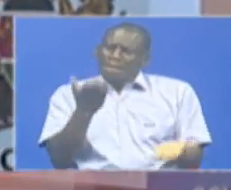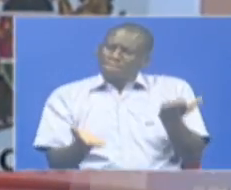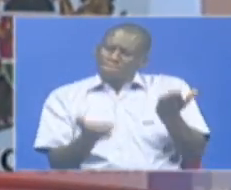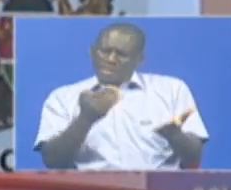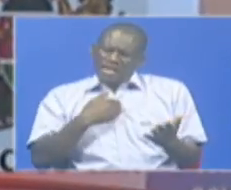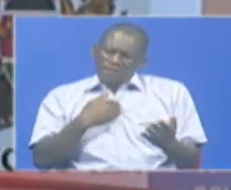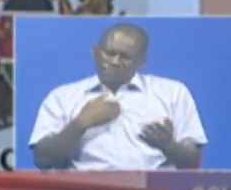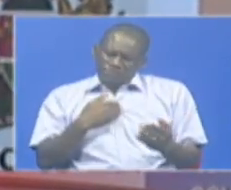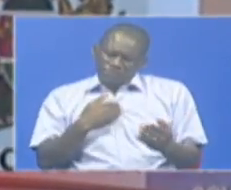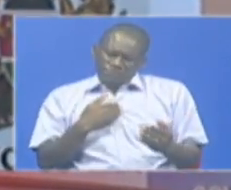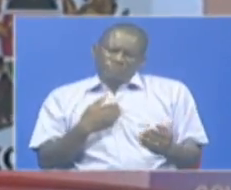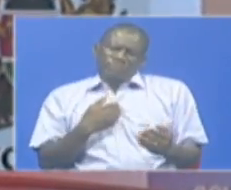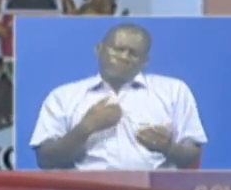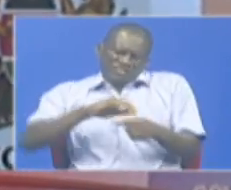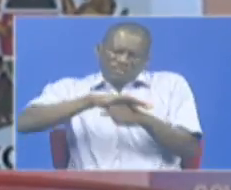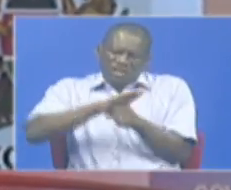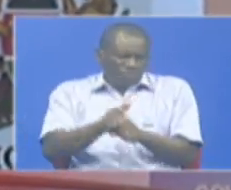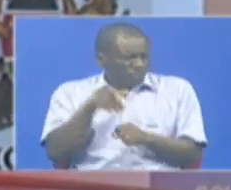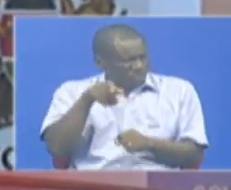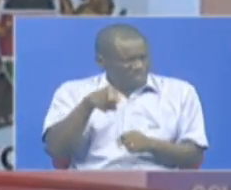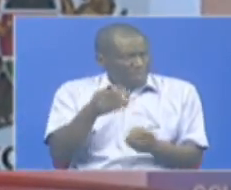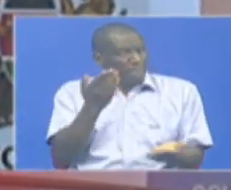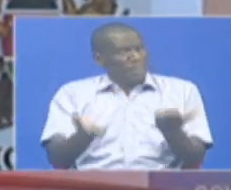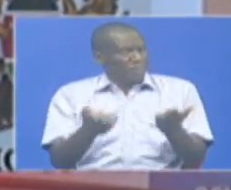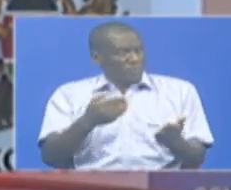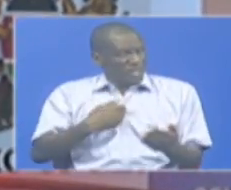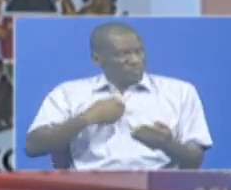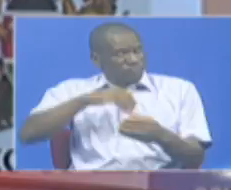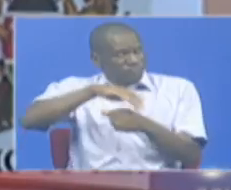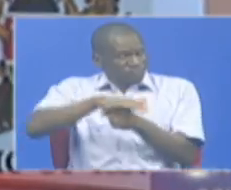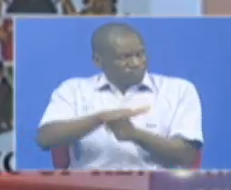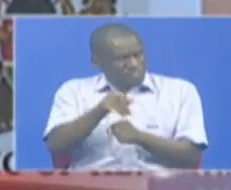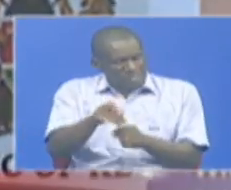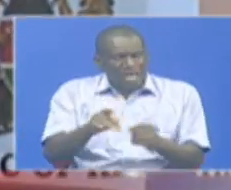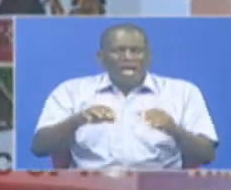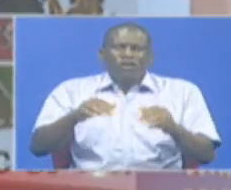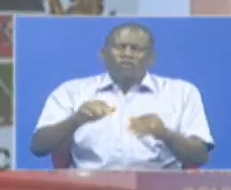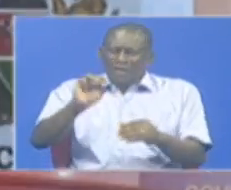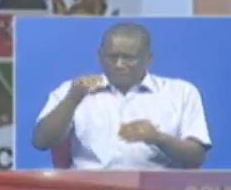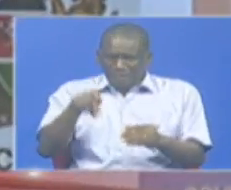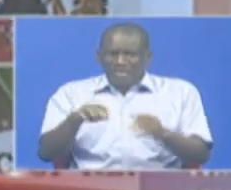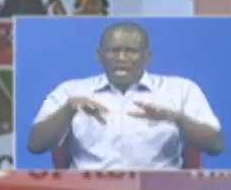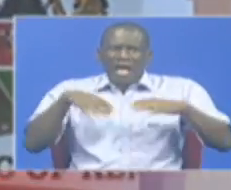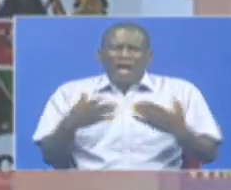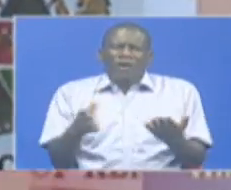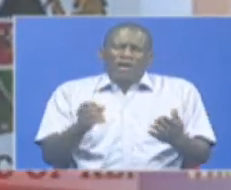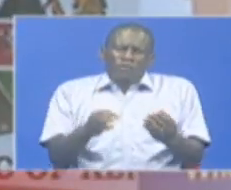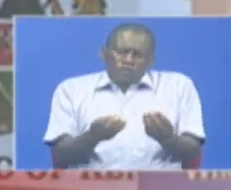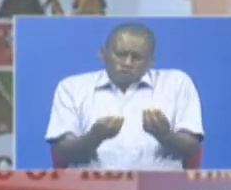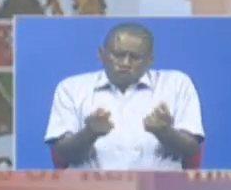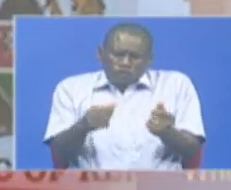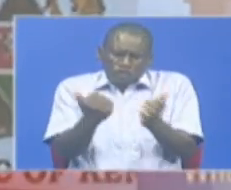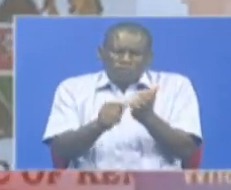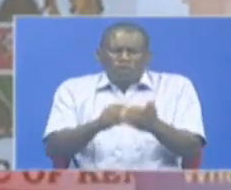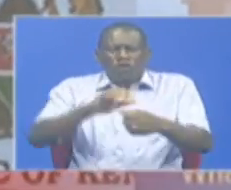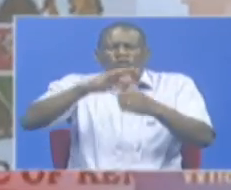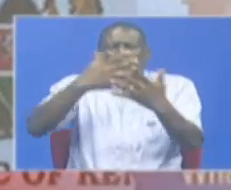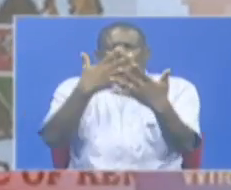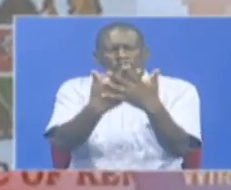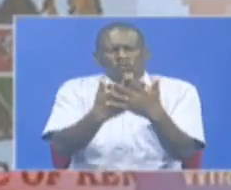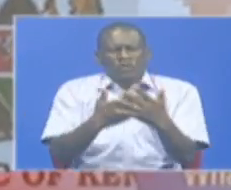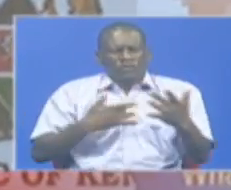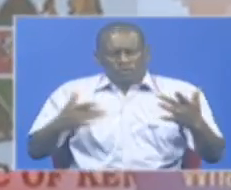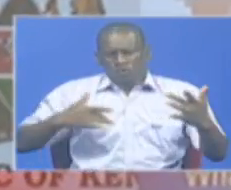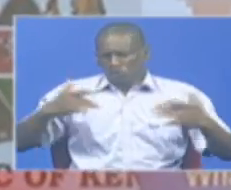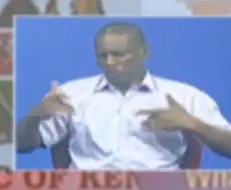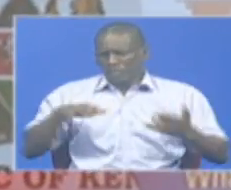tested positive for this coronavirus? And number 2, how are we handling the prisons that we have? Because there are concerns that